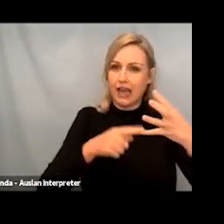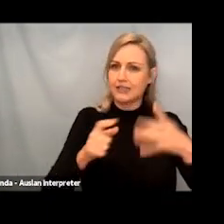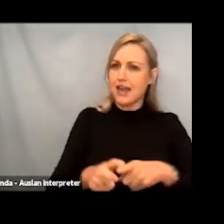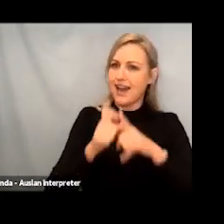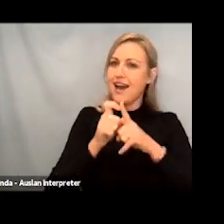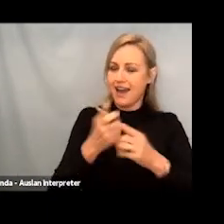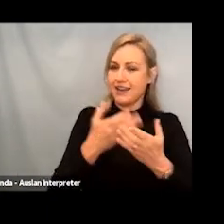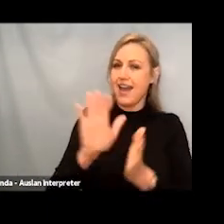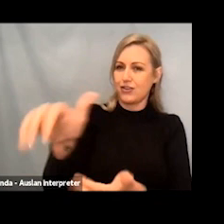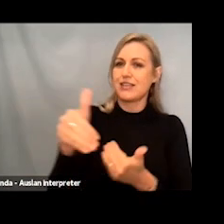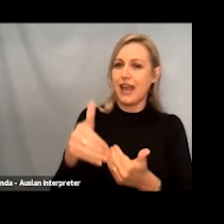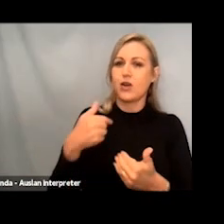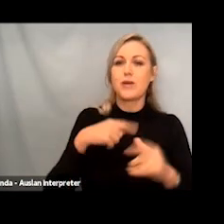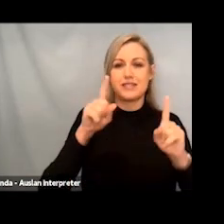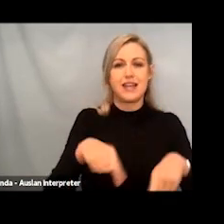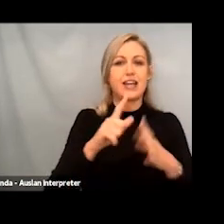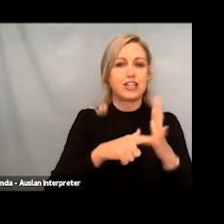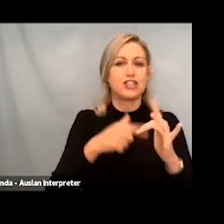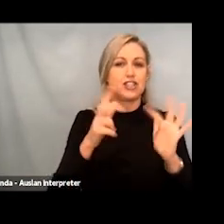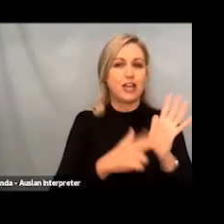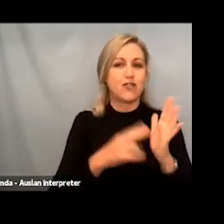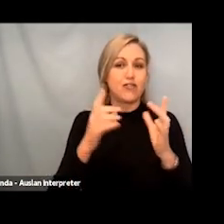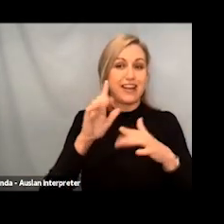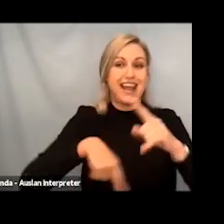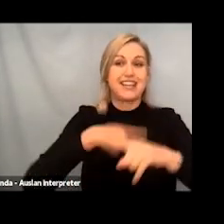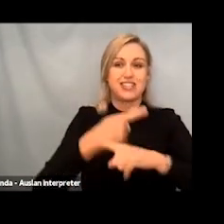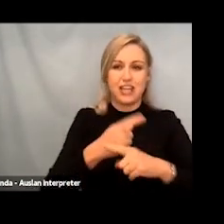to late January next year. Everything else is in place apart from the drug.